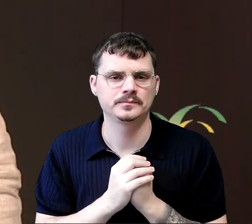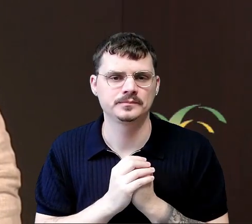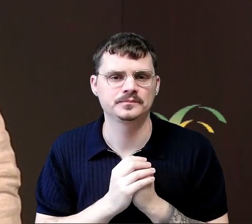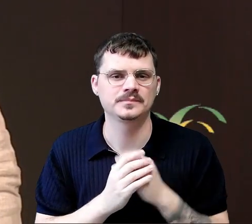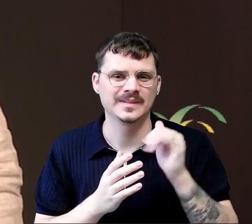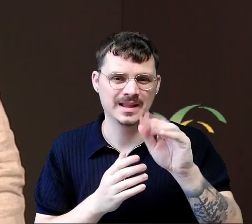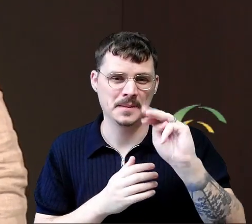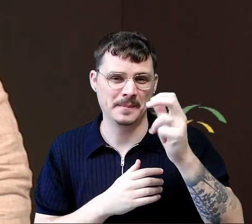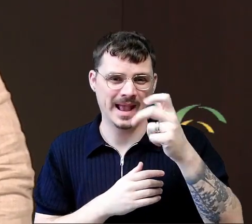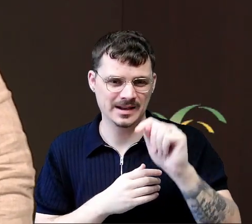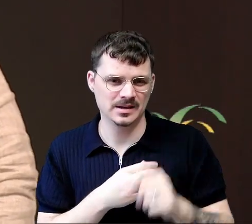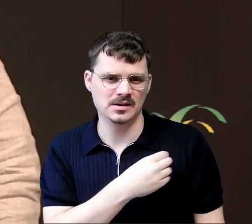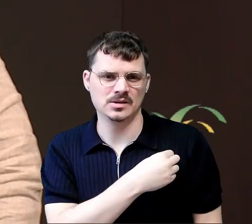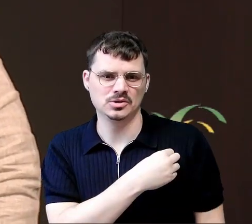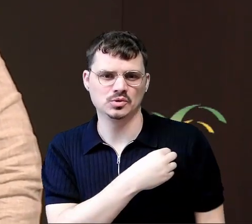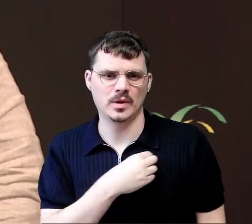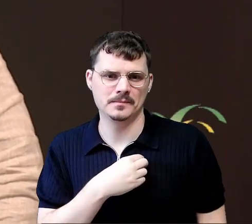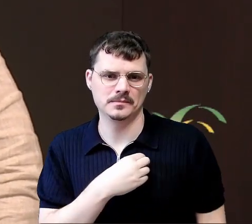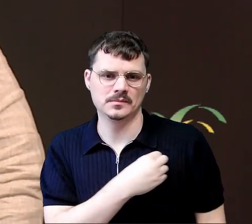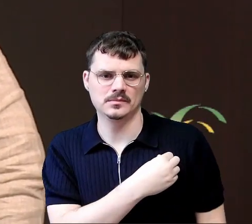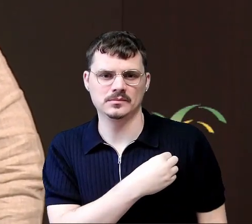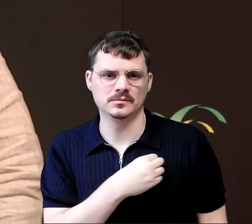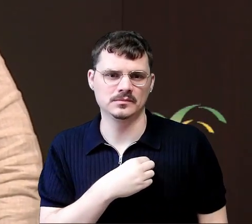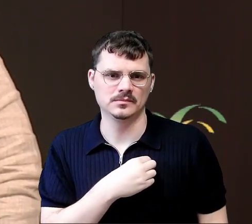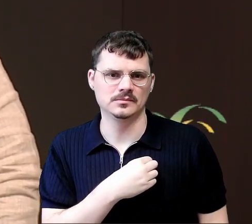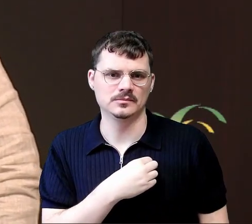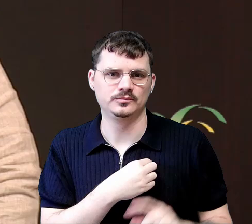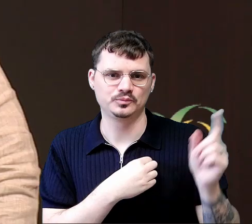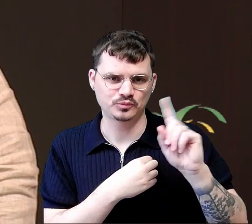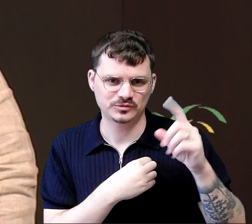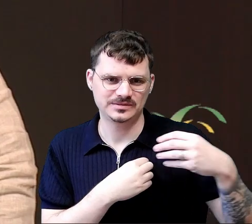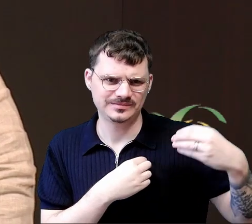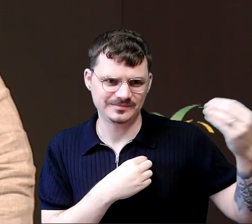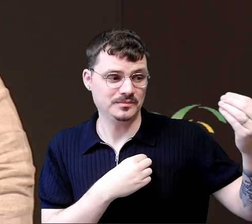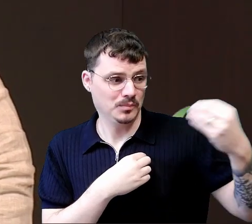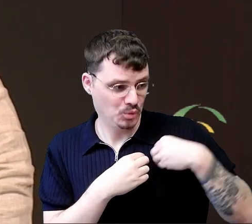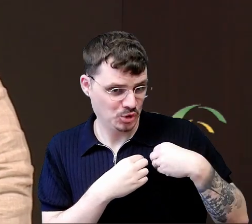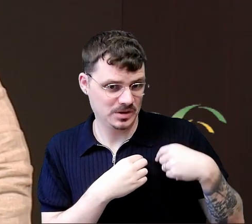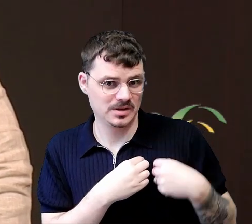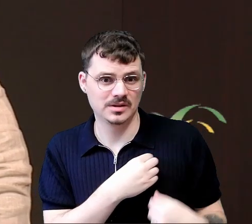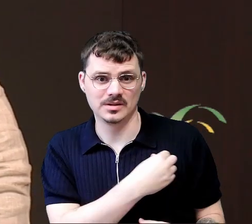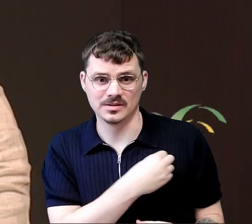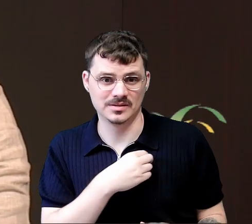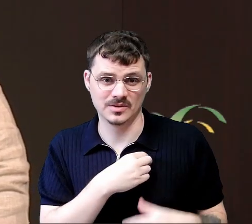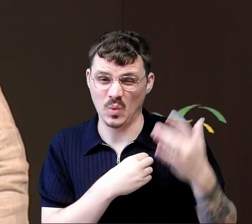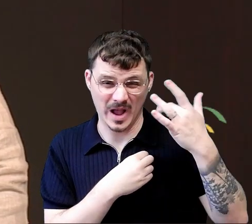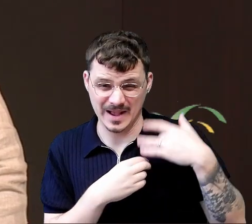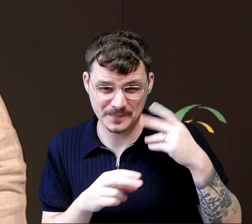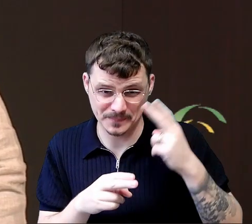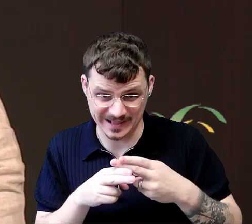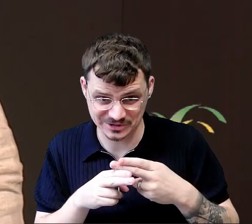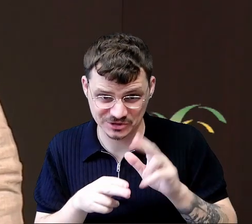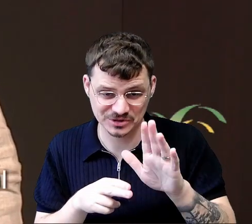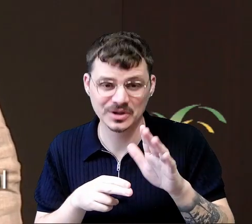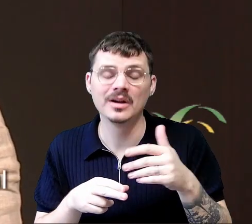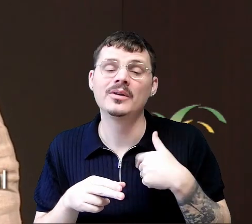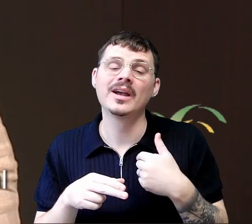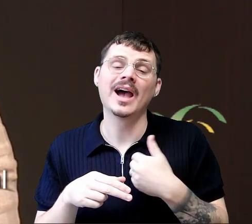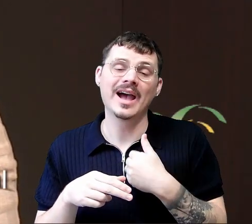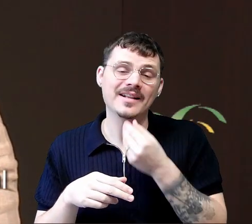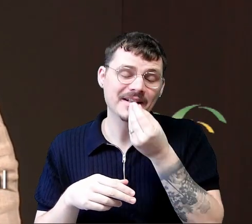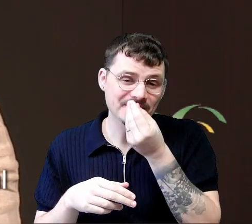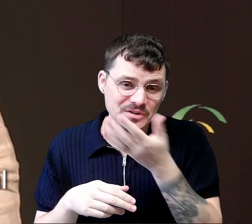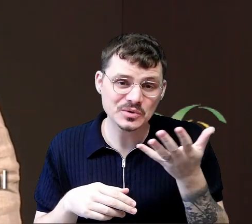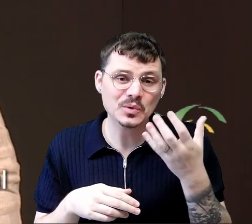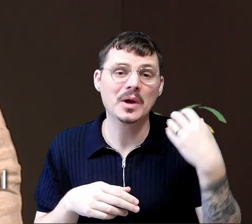is swiped across here where the device is implanted. And the reason I mention that is that we've had a